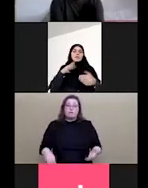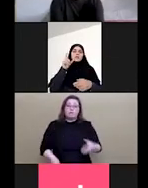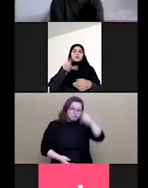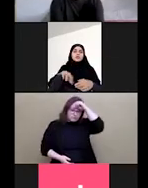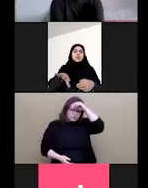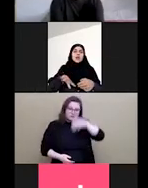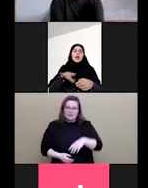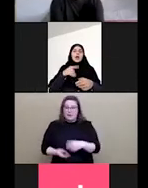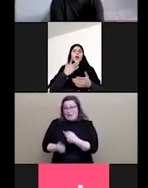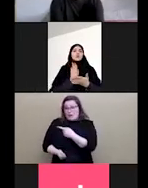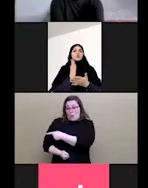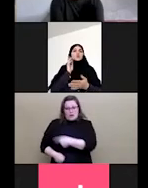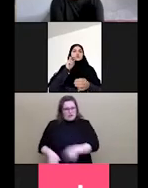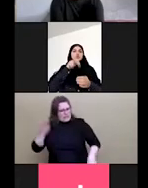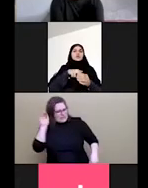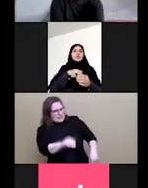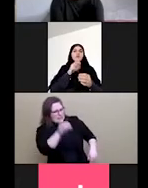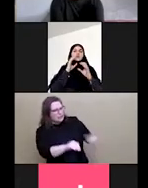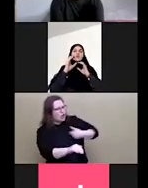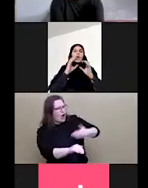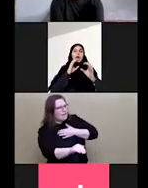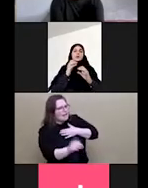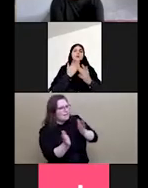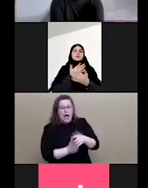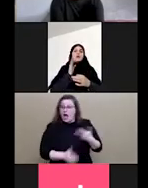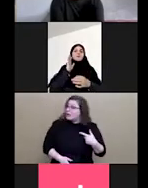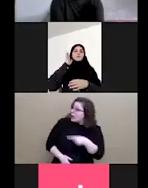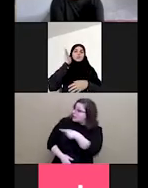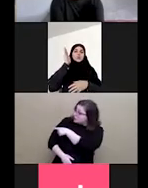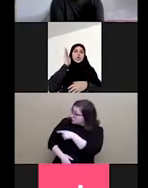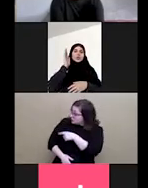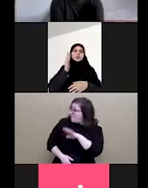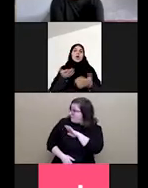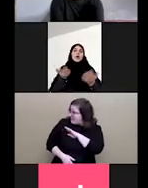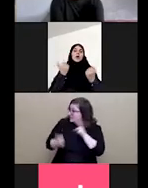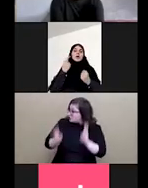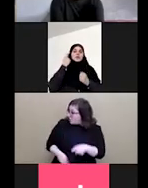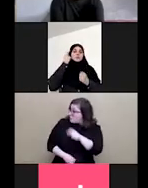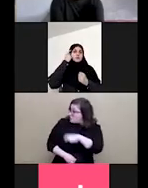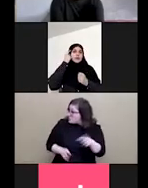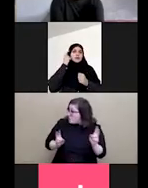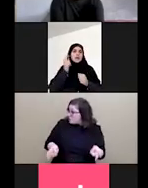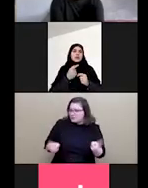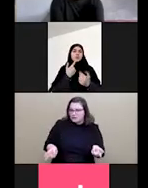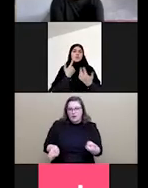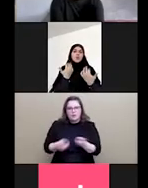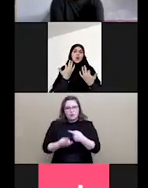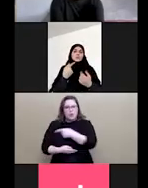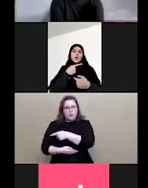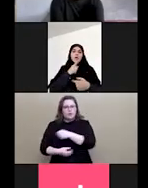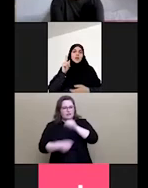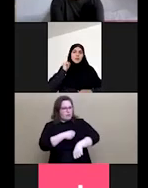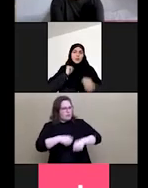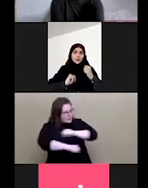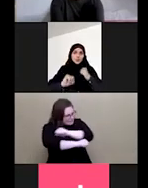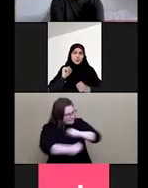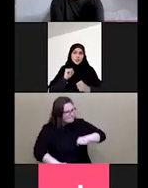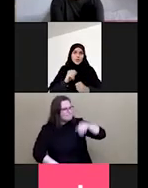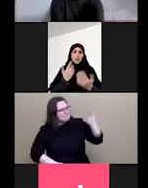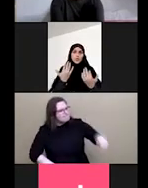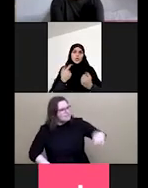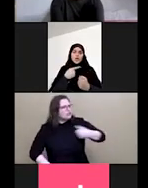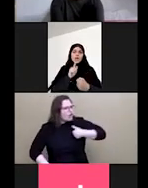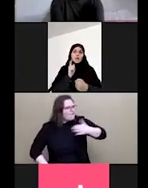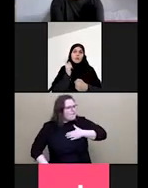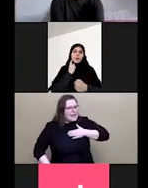part of it. And she genuinely did what was in her power to impose herself to be part of such an important initiative.